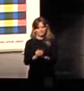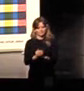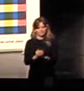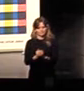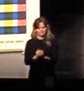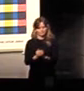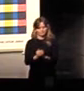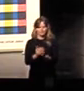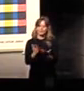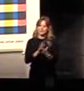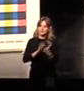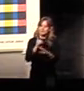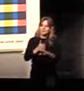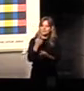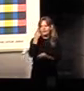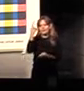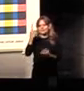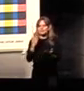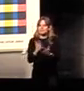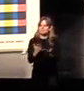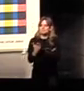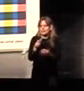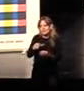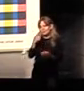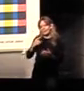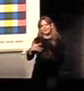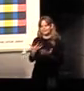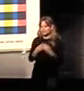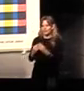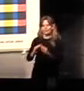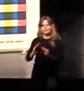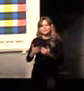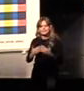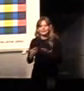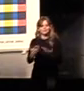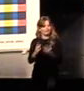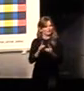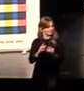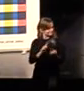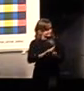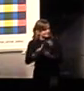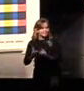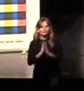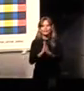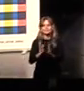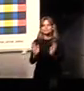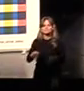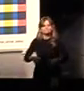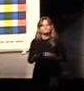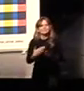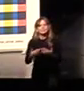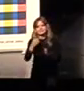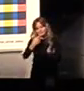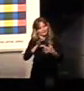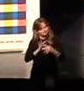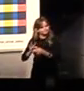de basic a idee is dat people can live together in a society even if they don't share dus een